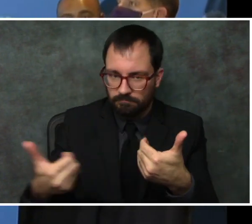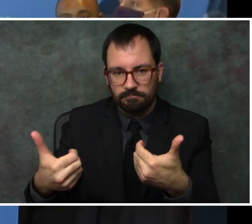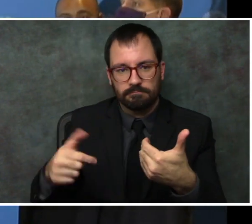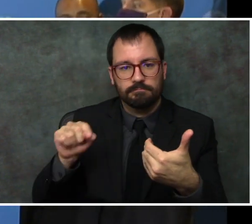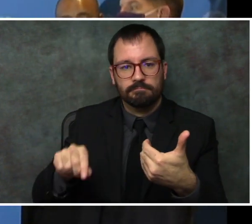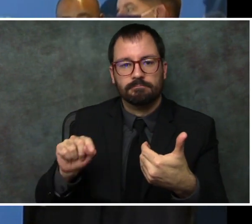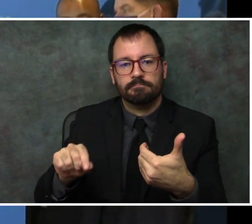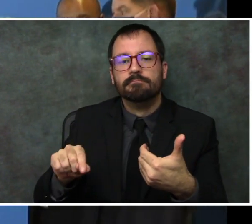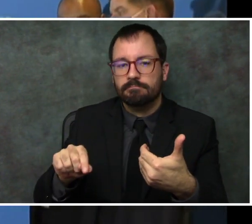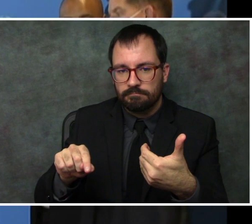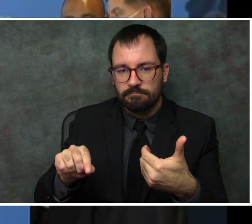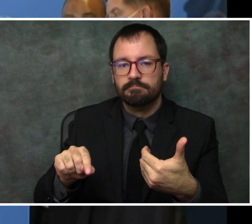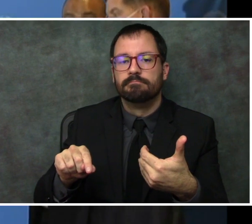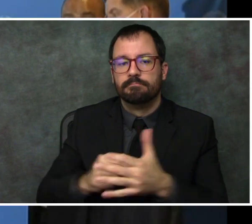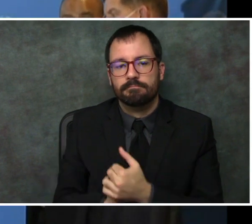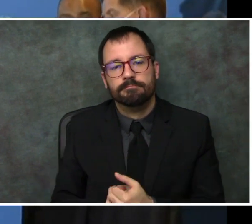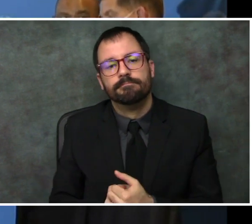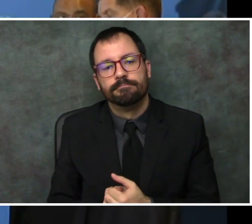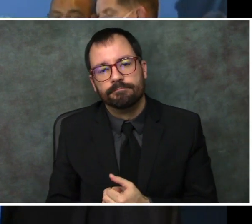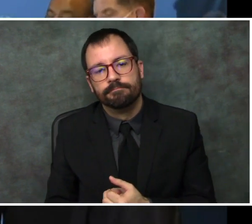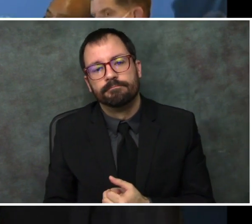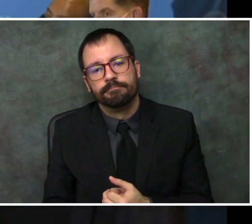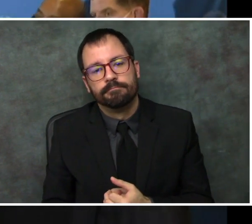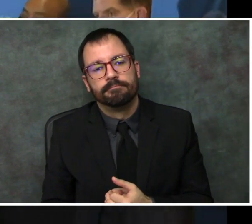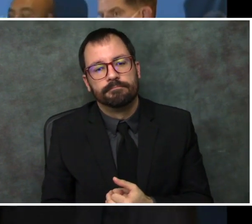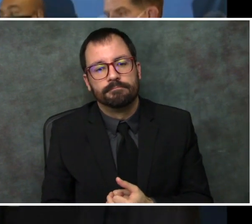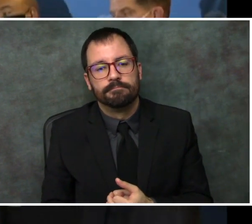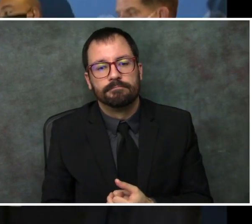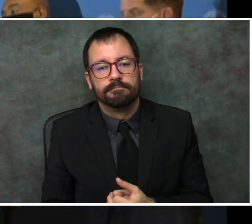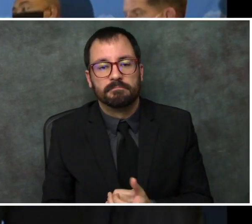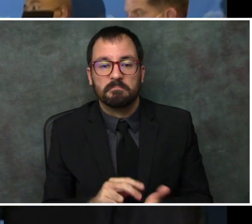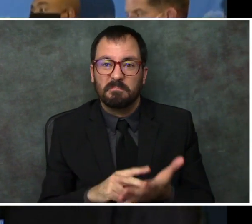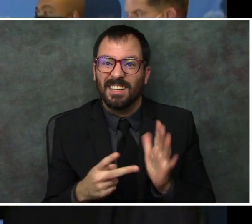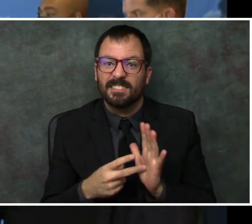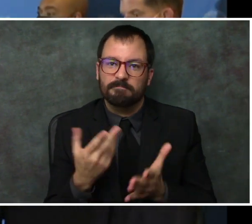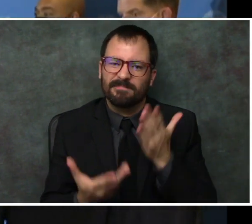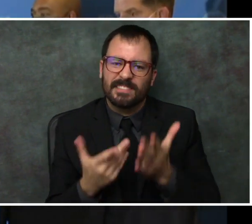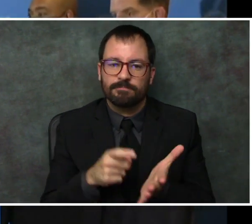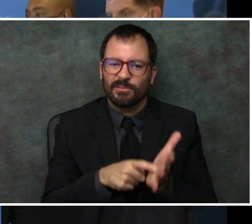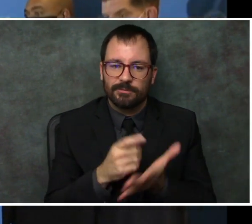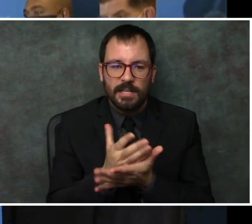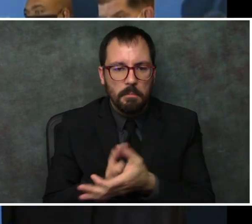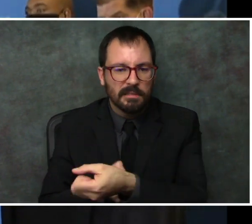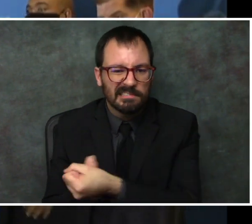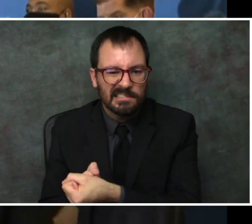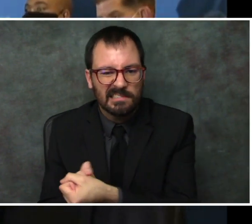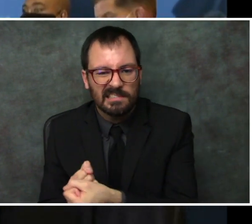that may, in fact, will require some resources.